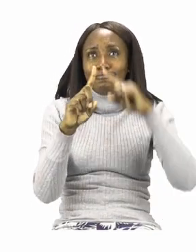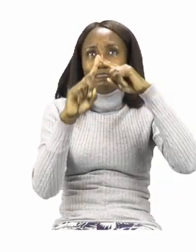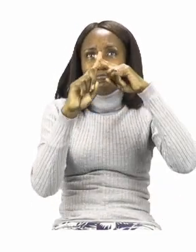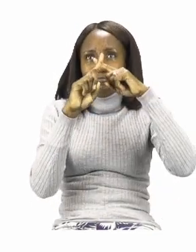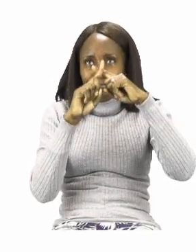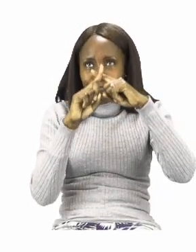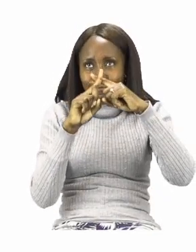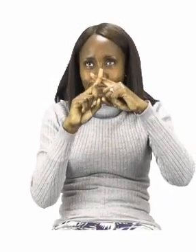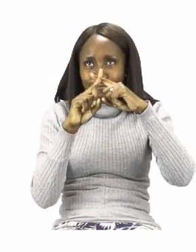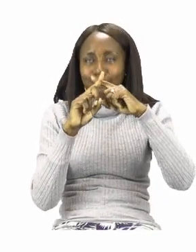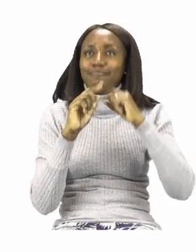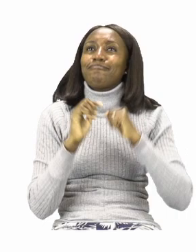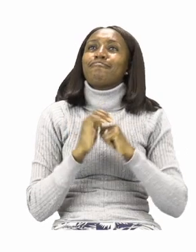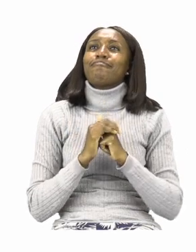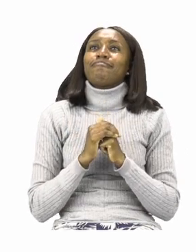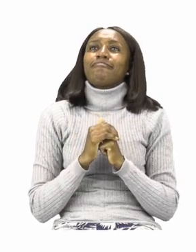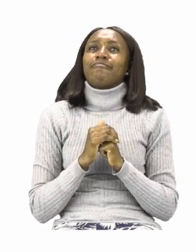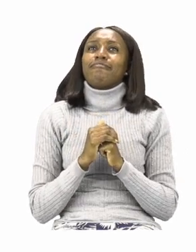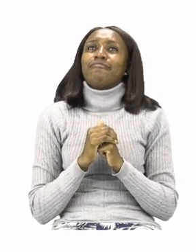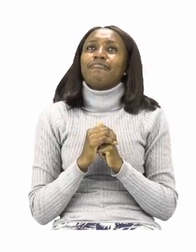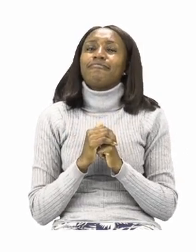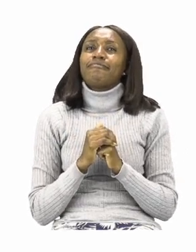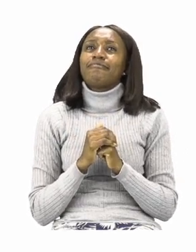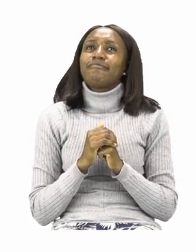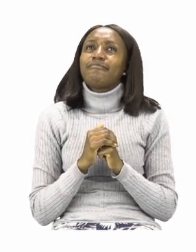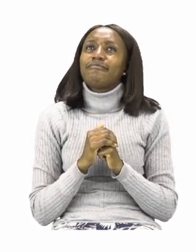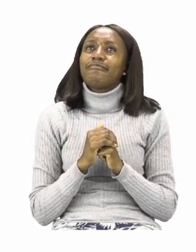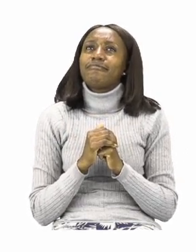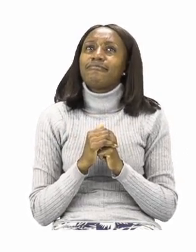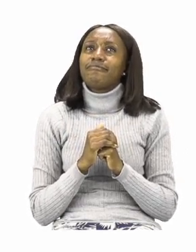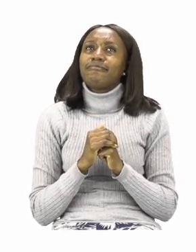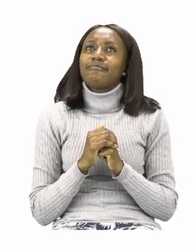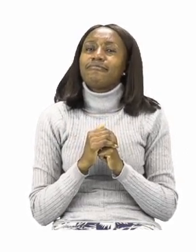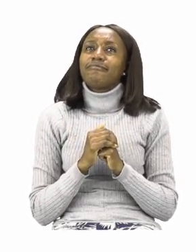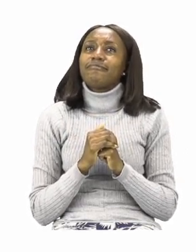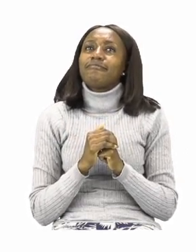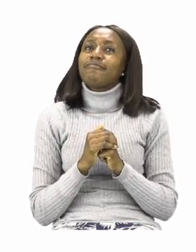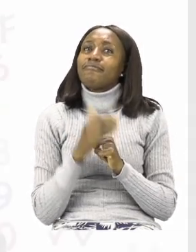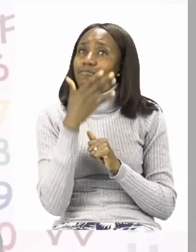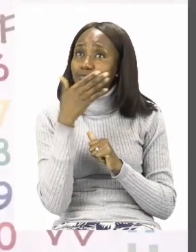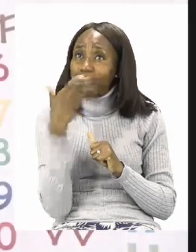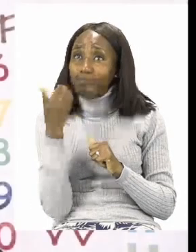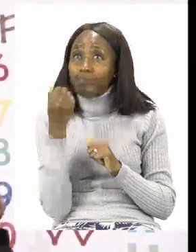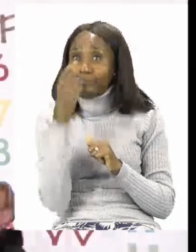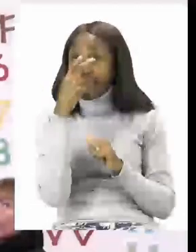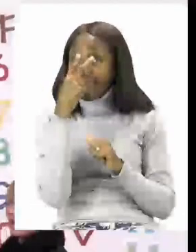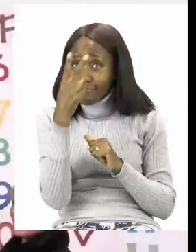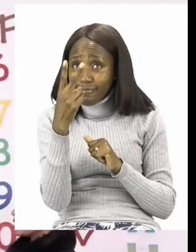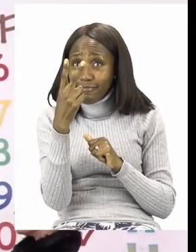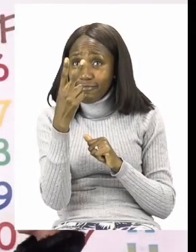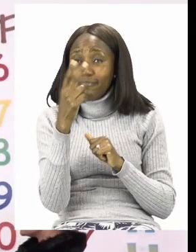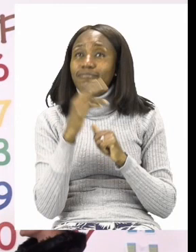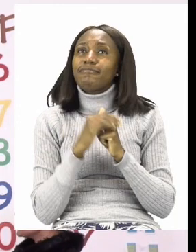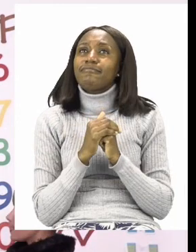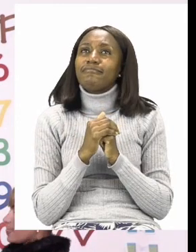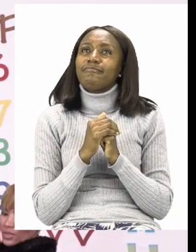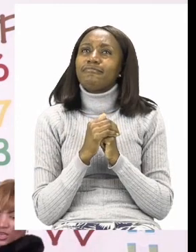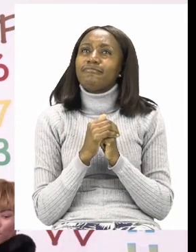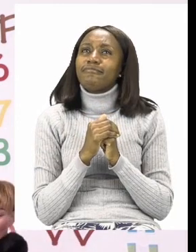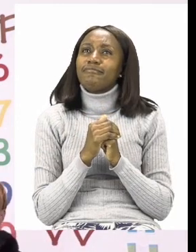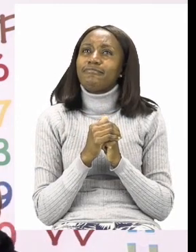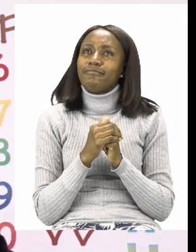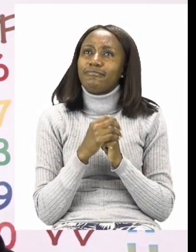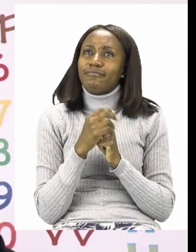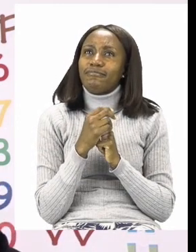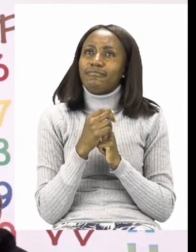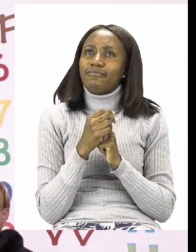tables. Right, so if we can quickly come back to the board, you see,